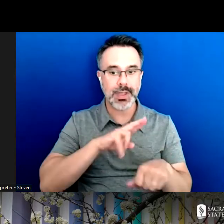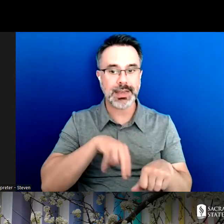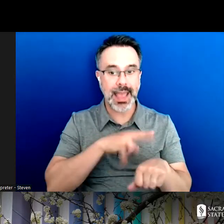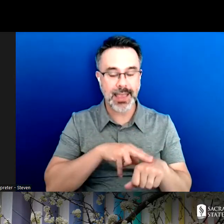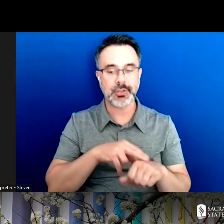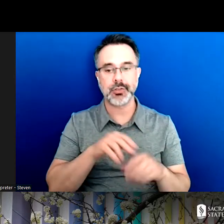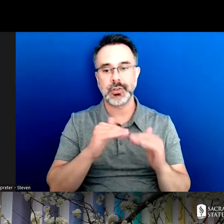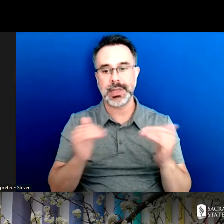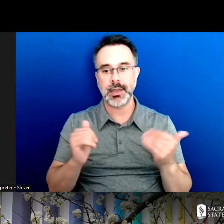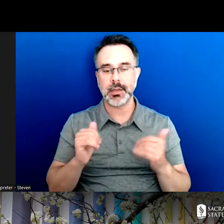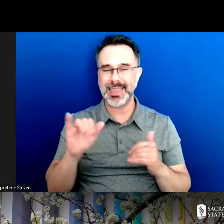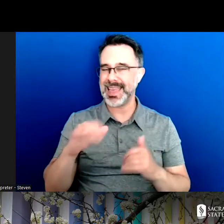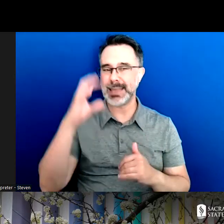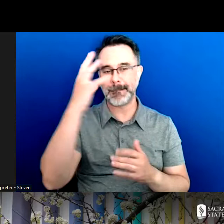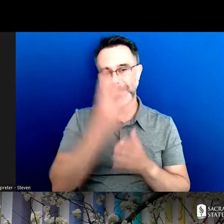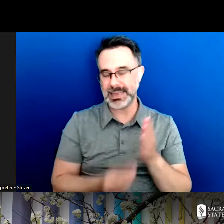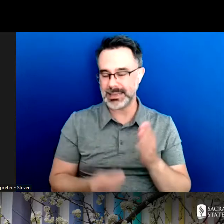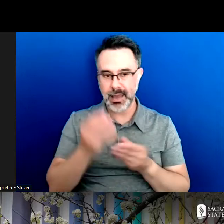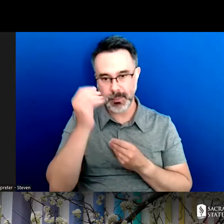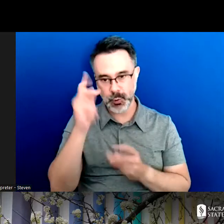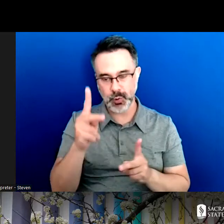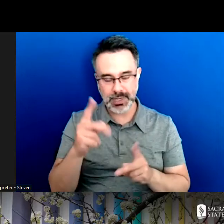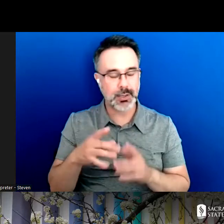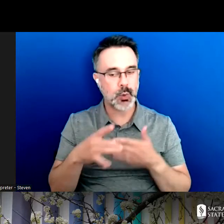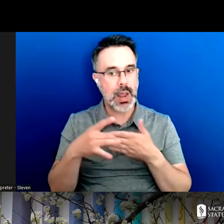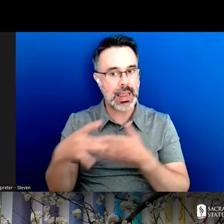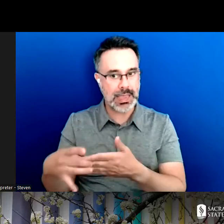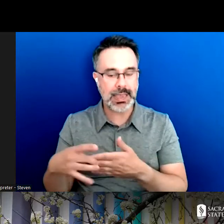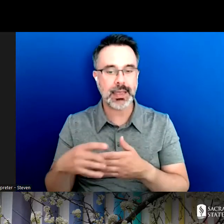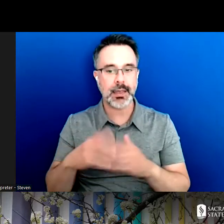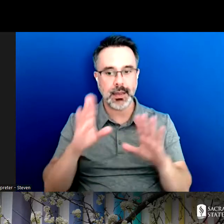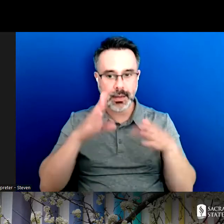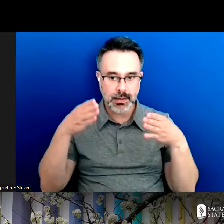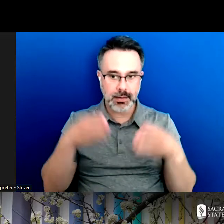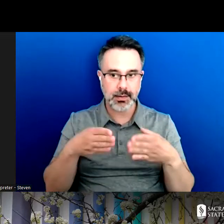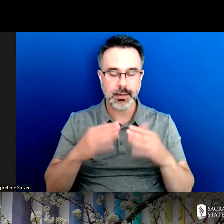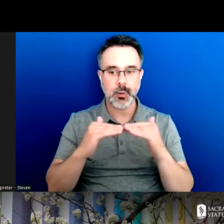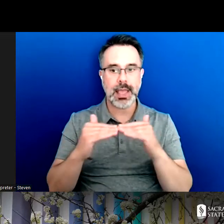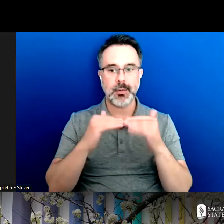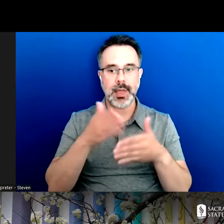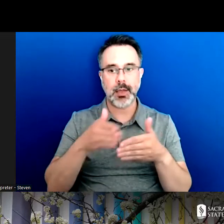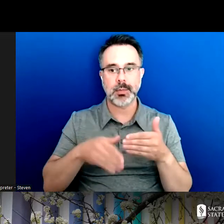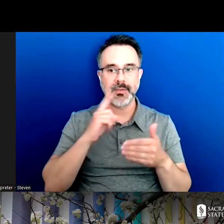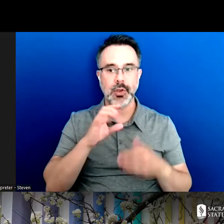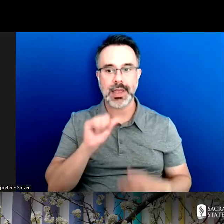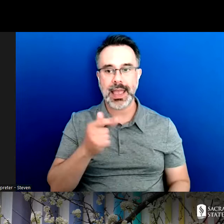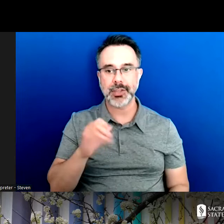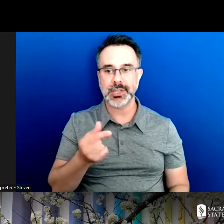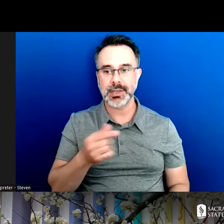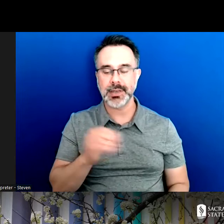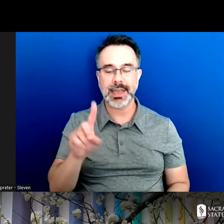an immense opportunity to lead the nation in orienting resources towards equitable outcomes for aging and disabled